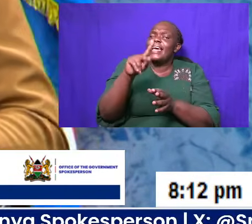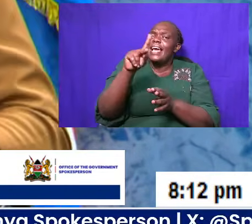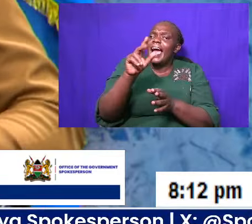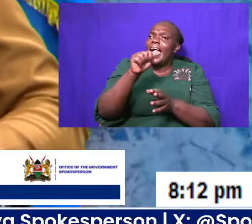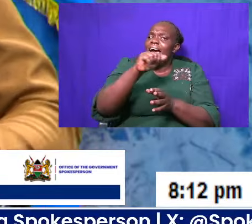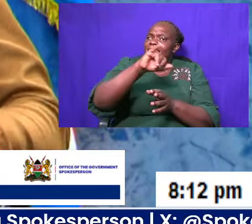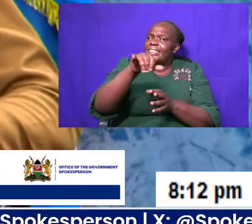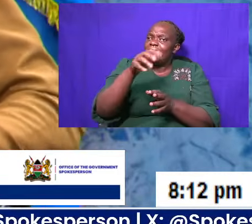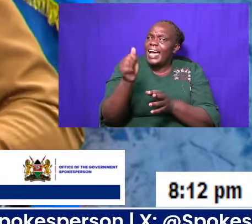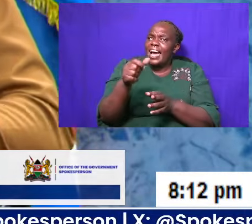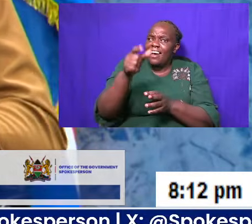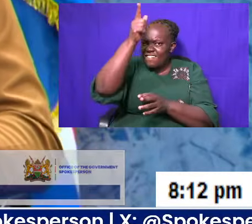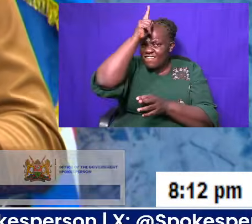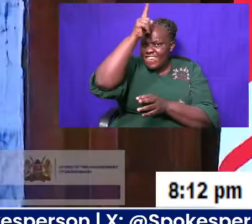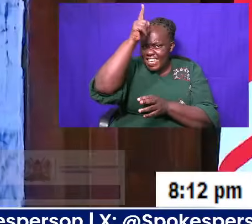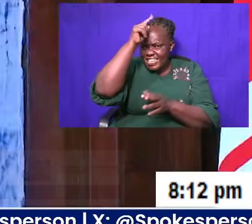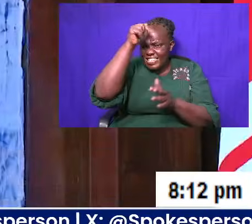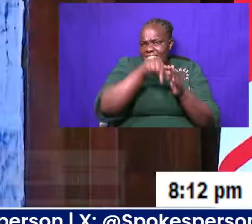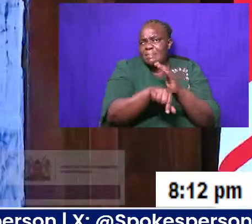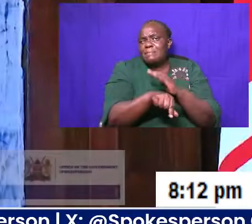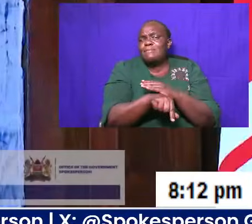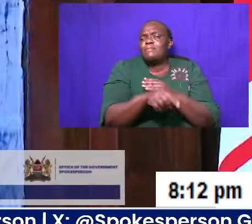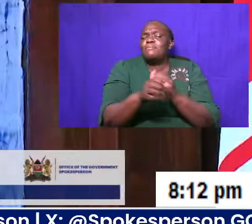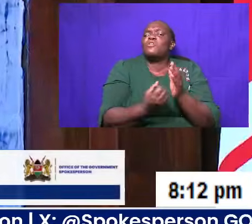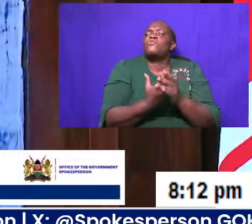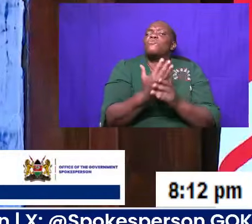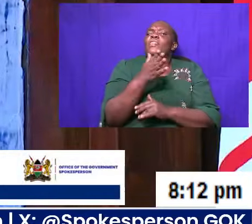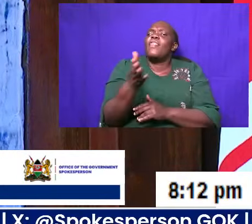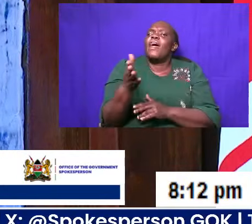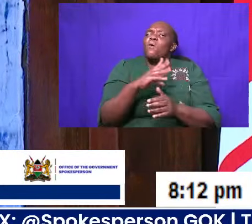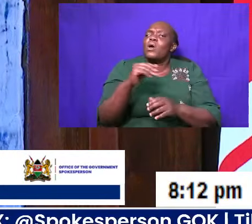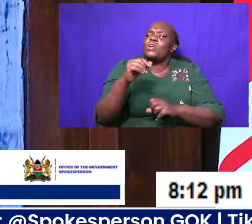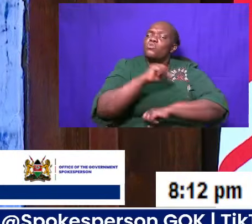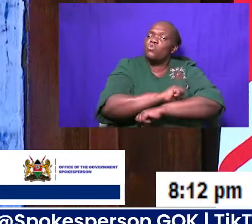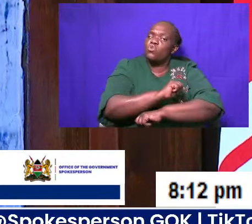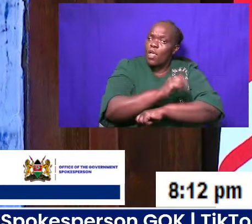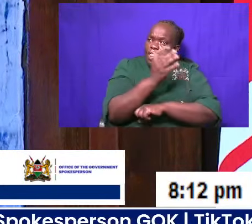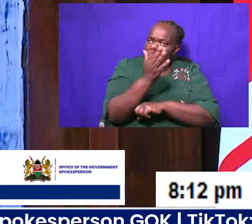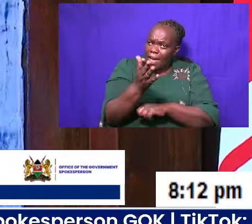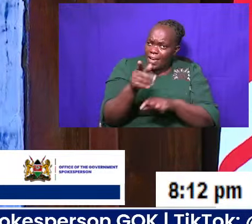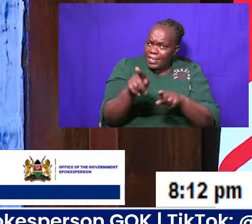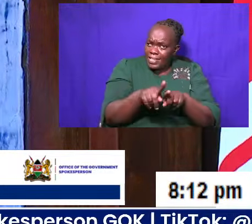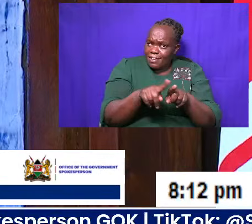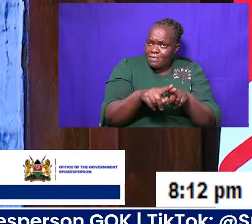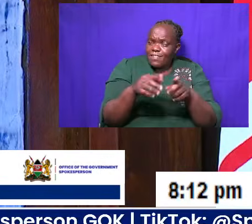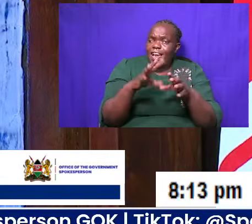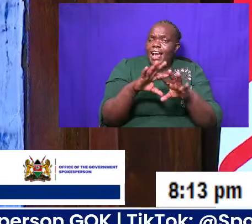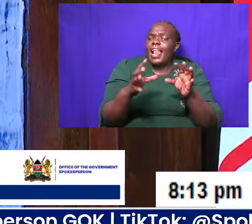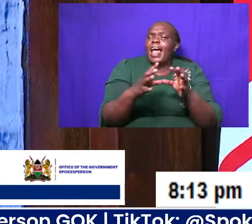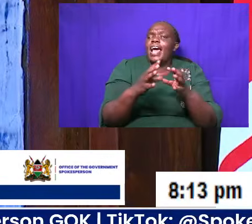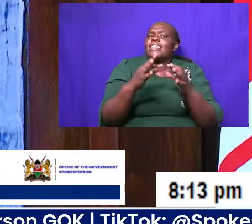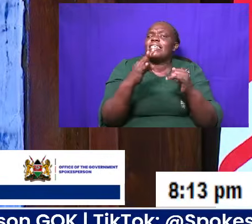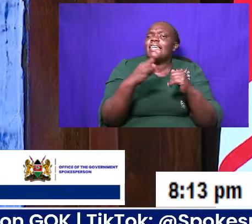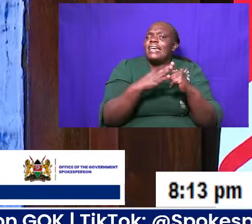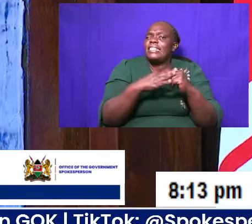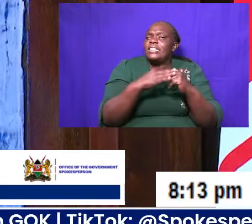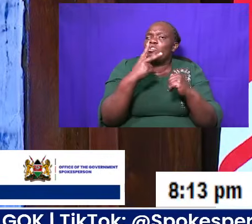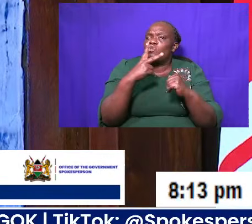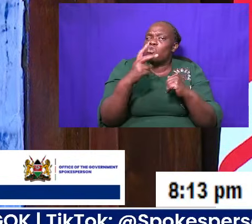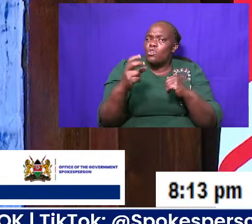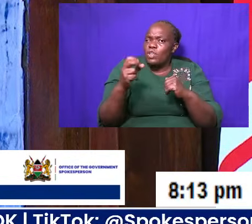there. It is in the village. So I grew up there, went to school there, cleared my class 8 in the